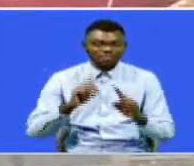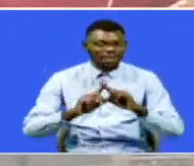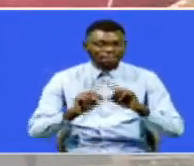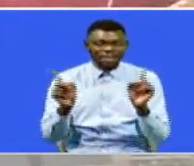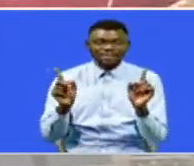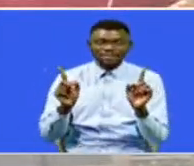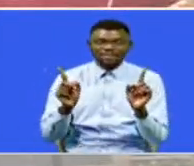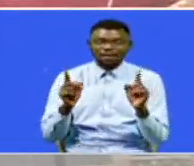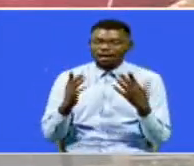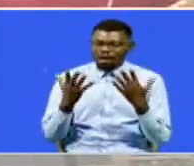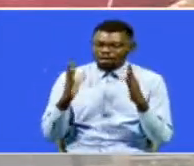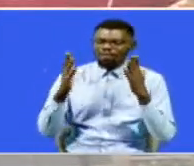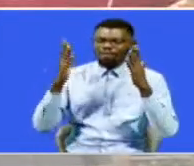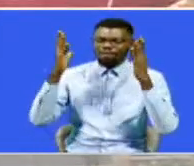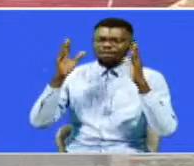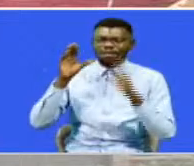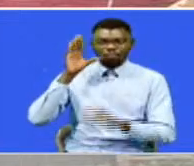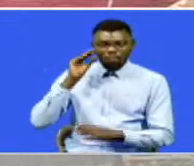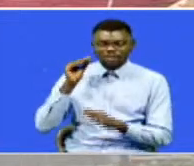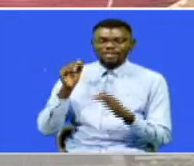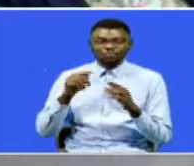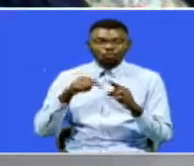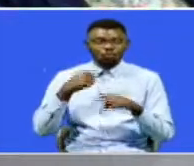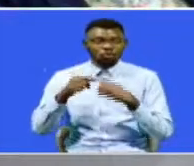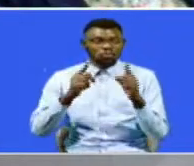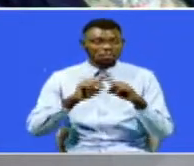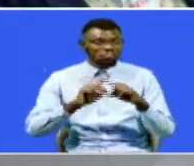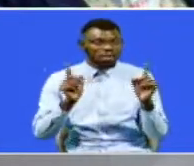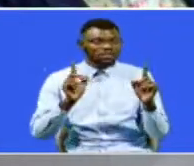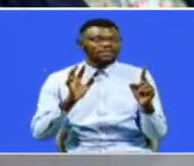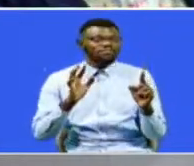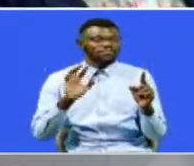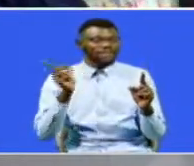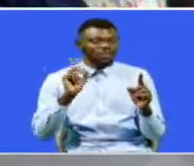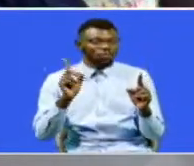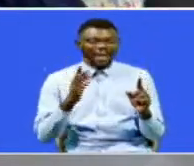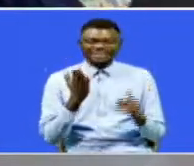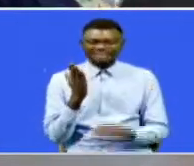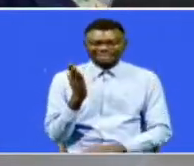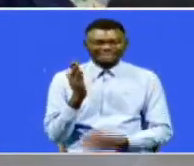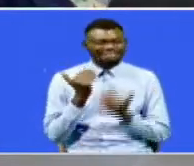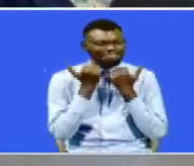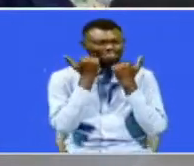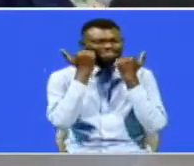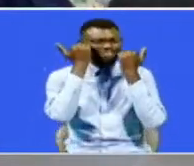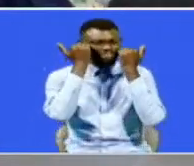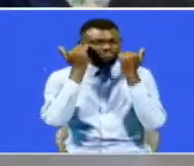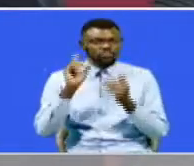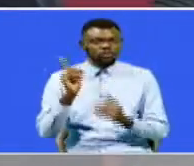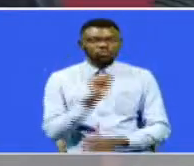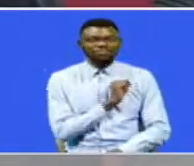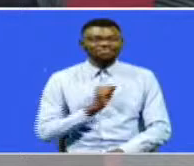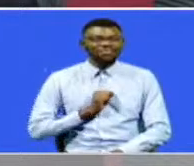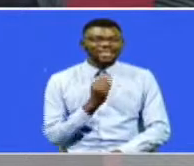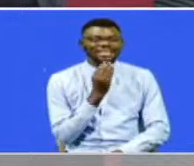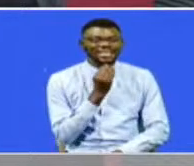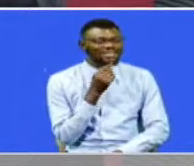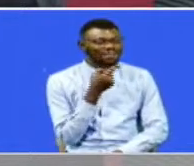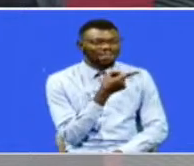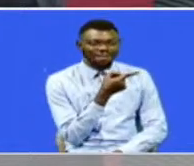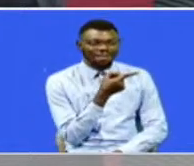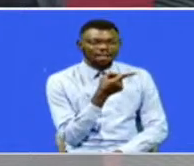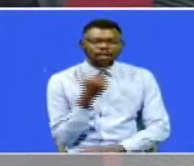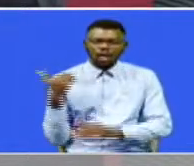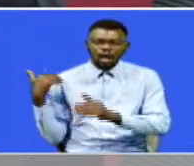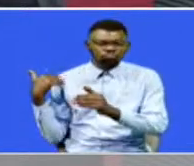However, as the celebrations continued in Mombasa, back in the capital, the wait continues for Nairobi Senator Johnson Sakaja, who has been on the